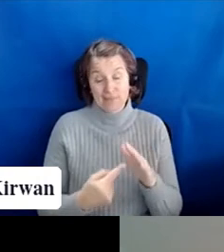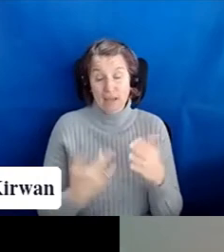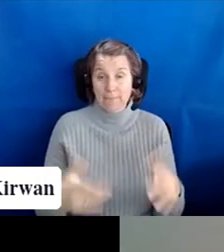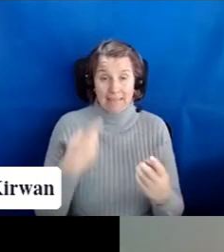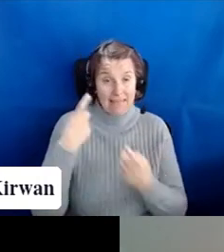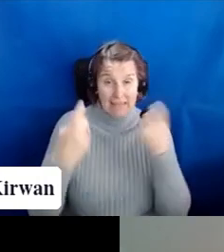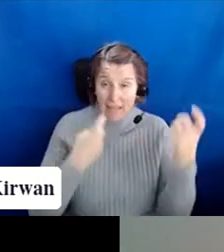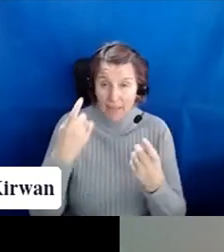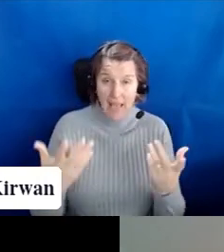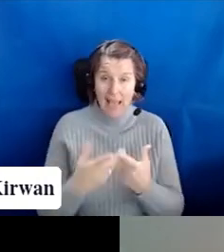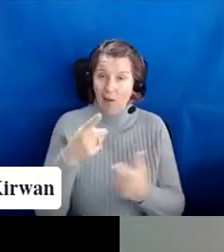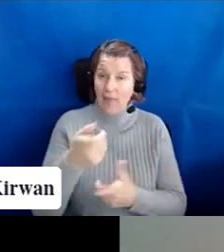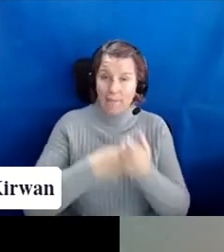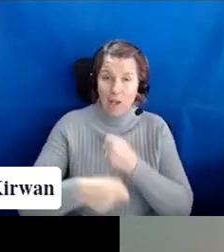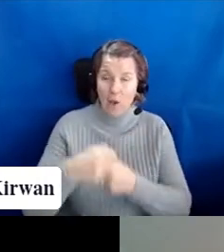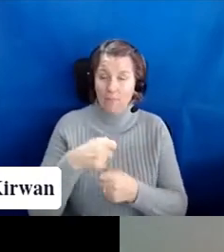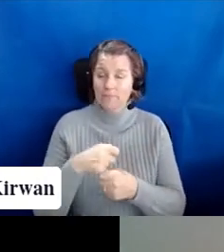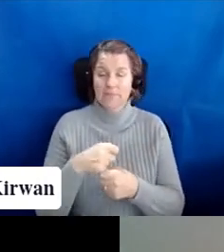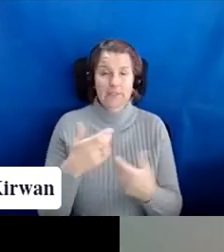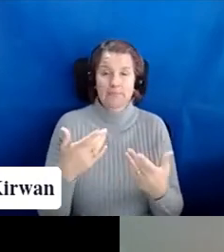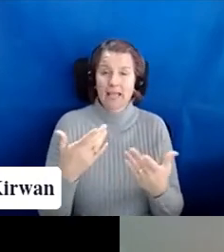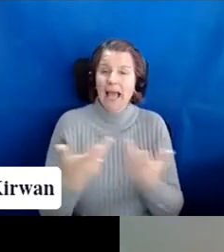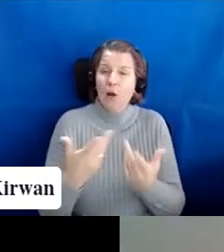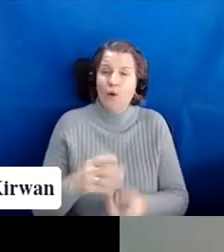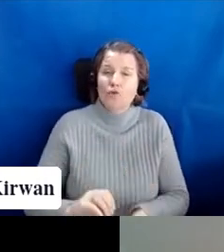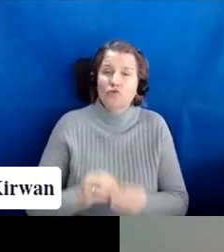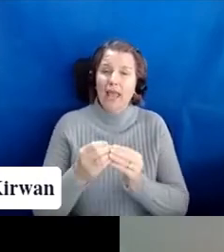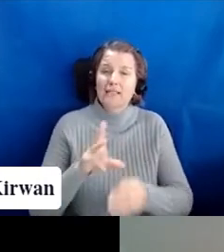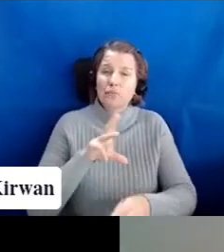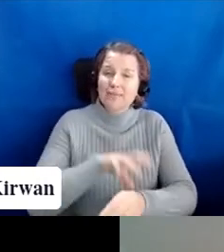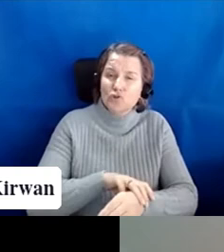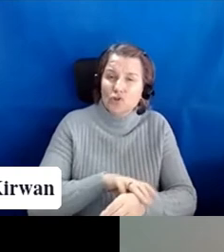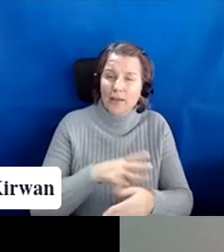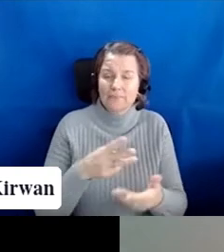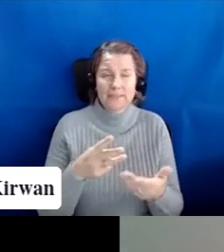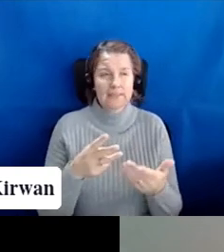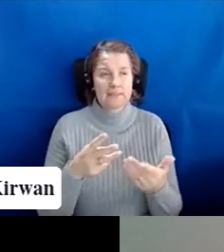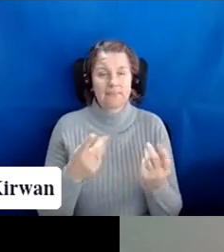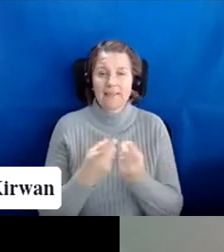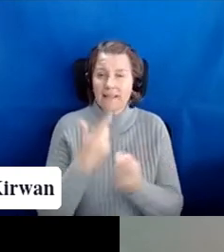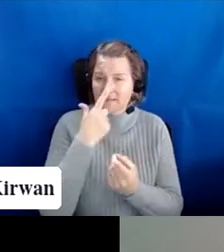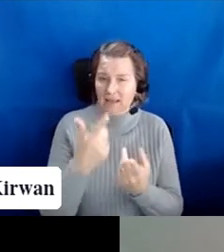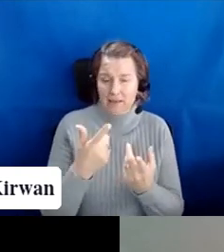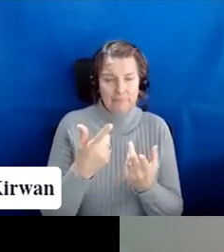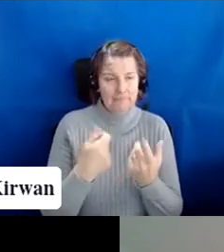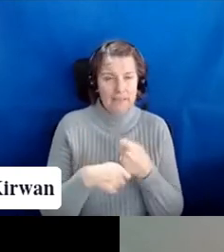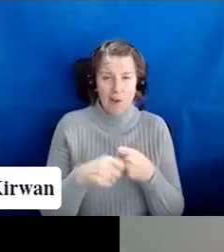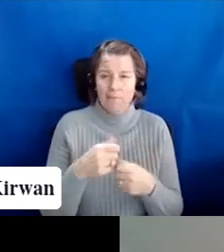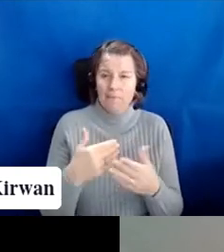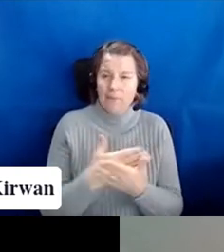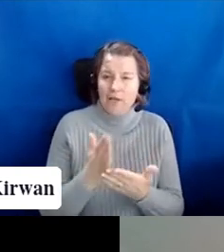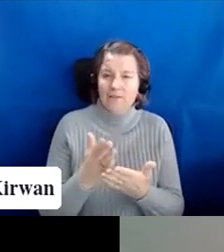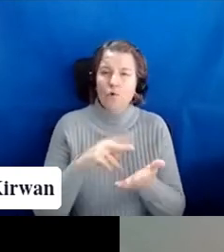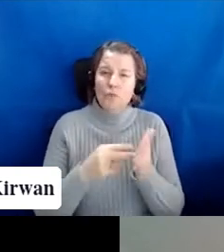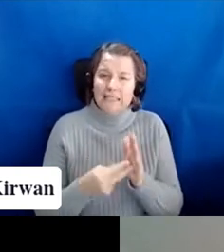like how this becomes turned into how we create apprenticeships and things that are that can be part of an